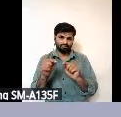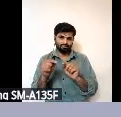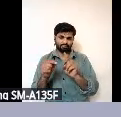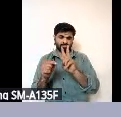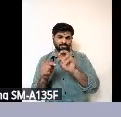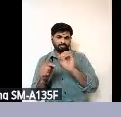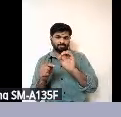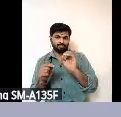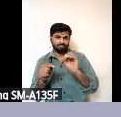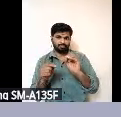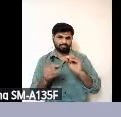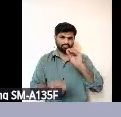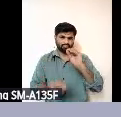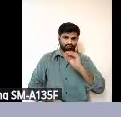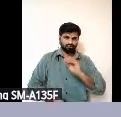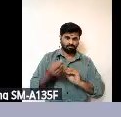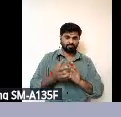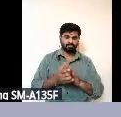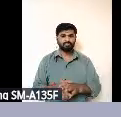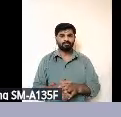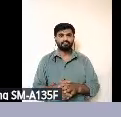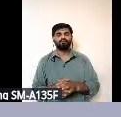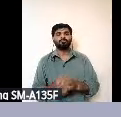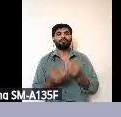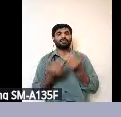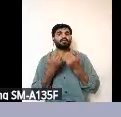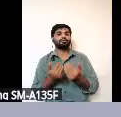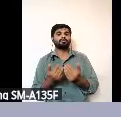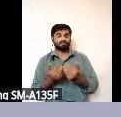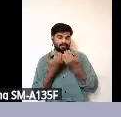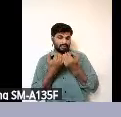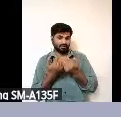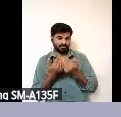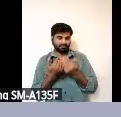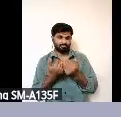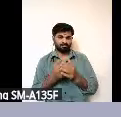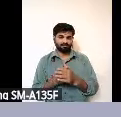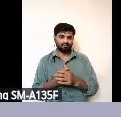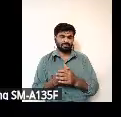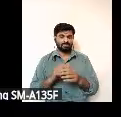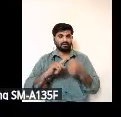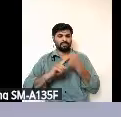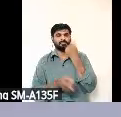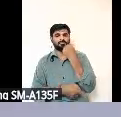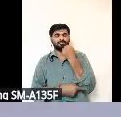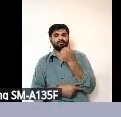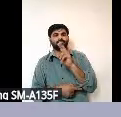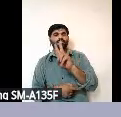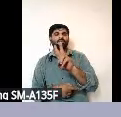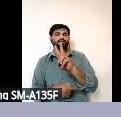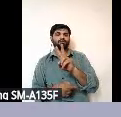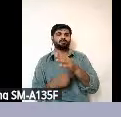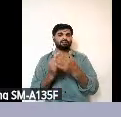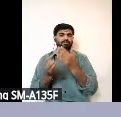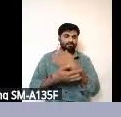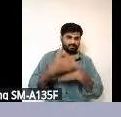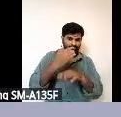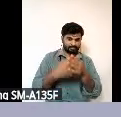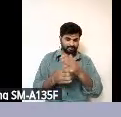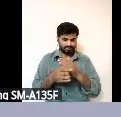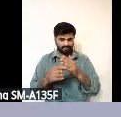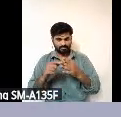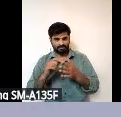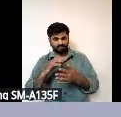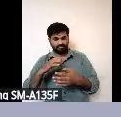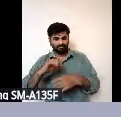as total population. So that's where we are right now. The next disability is expected, the census is expected to collect all 21